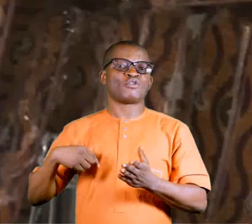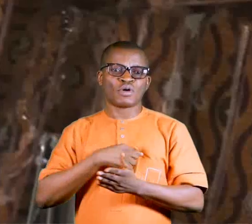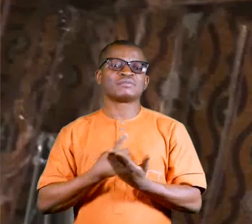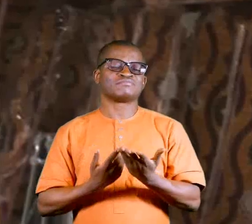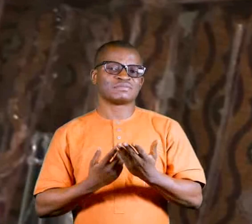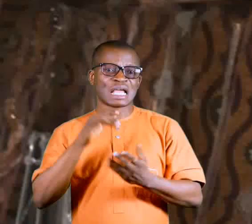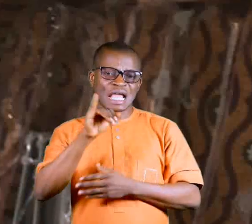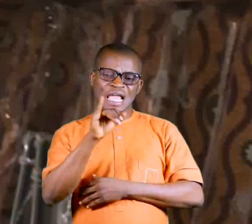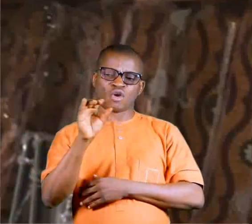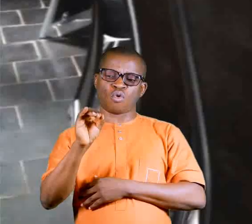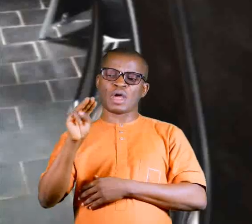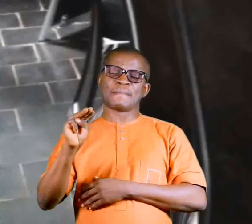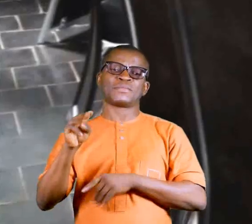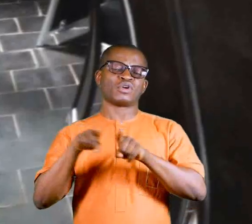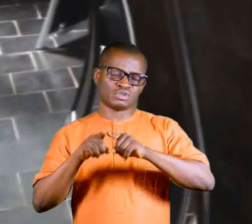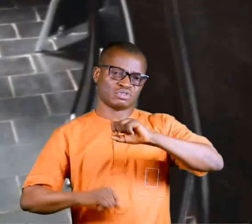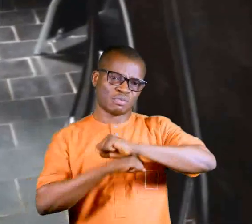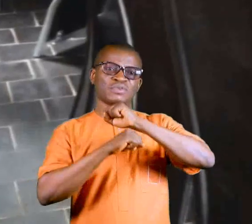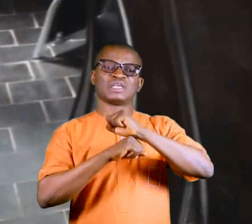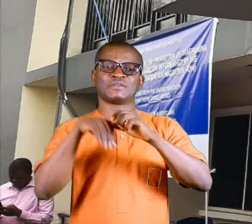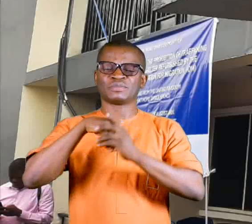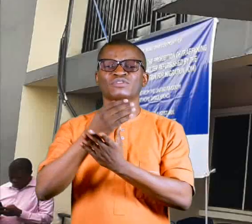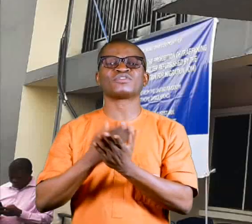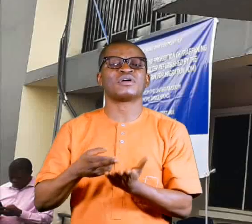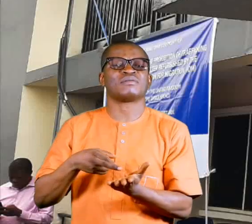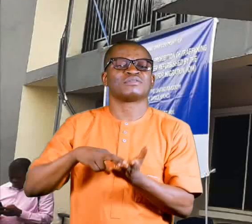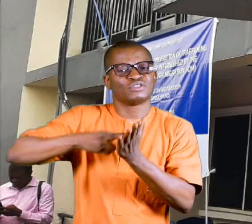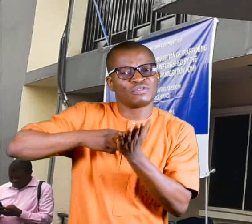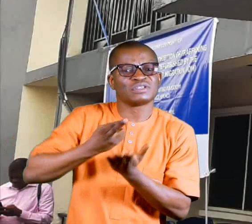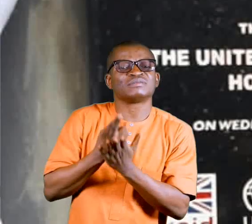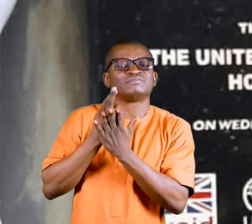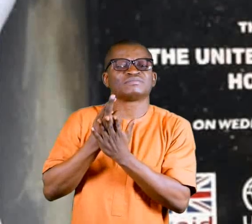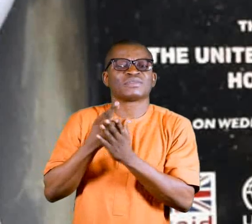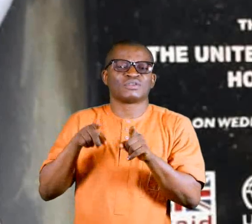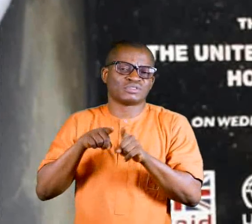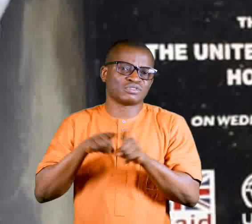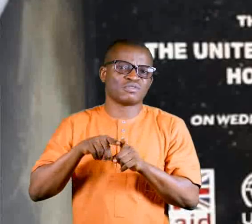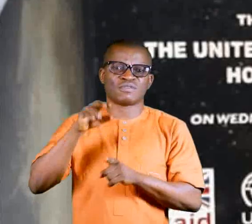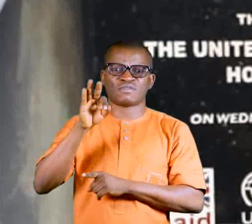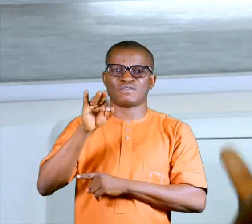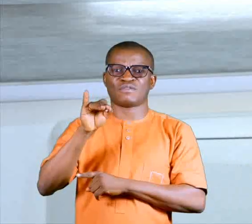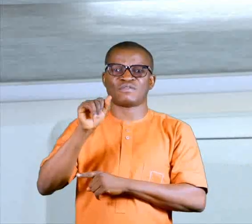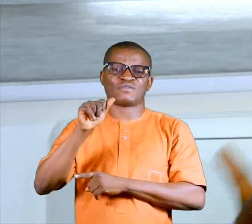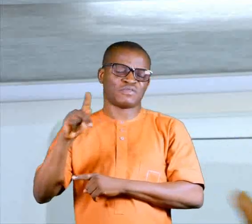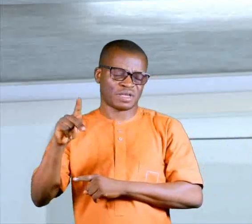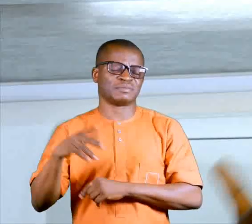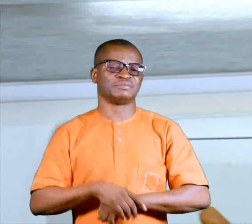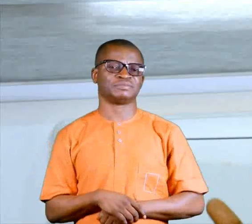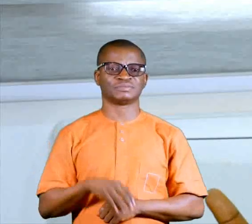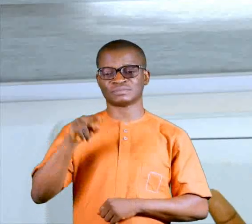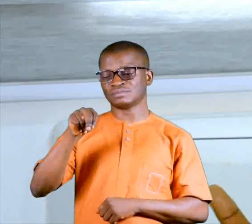IOM supported the agency in some of the renovation works. Likewise, FAIAB did. NAPTIP